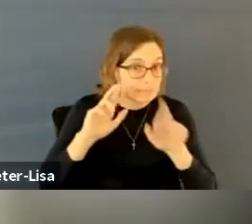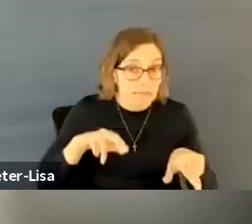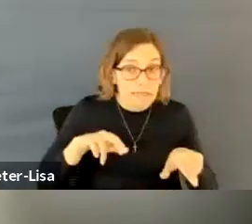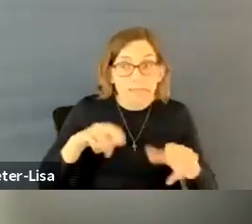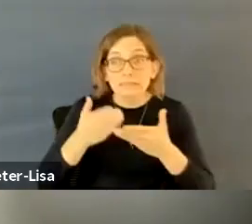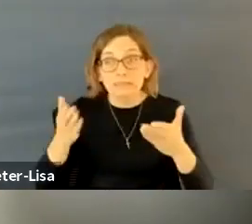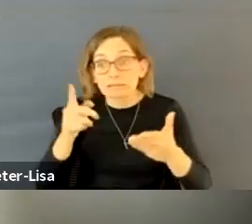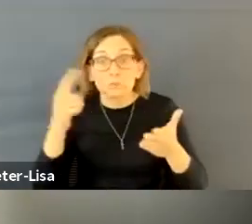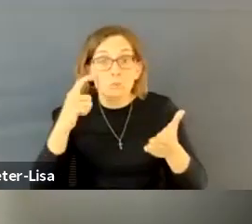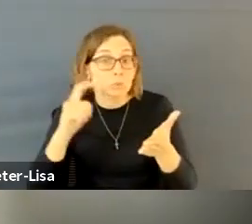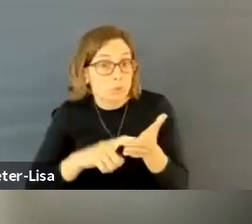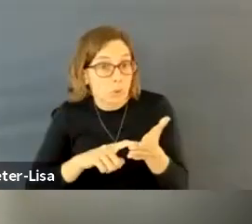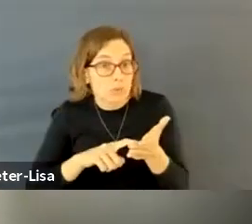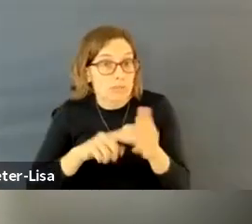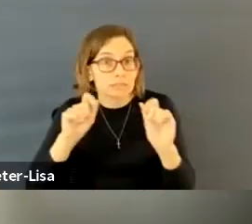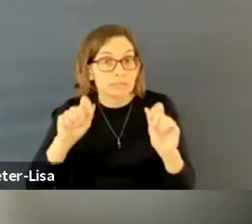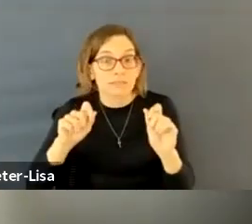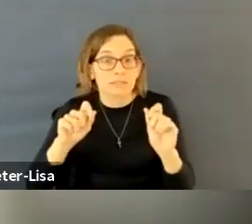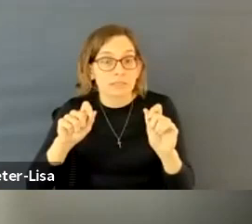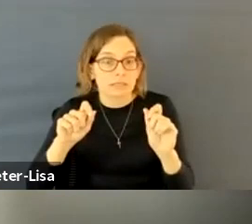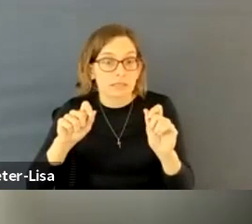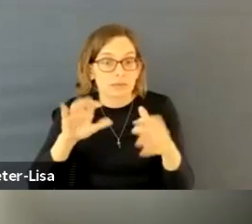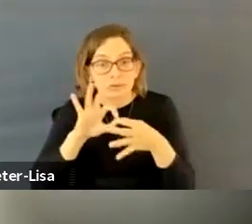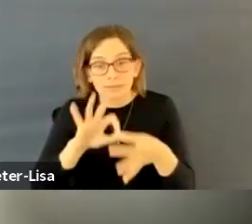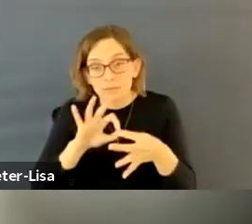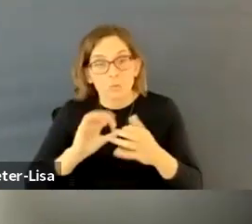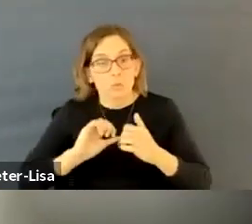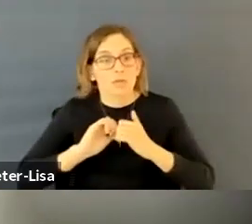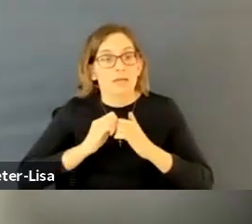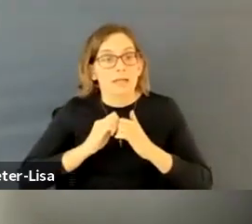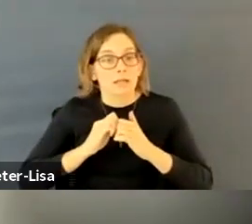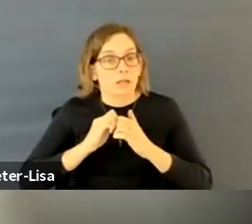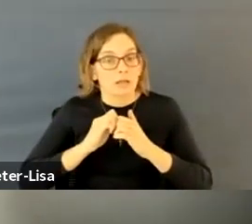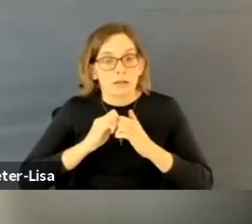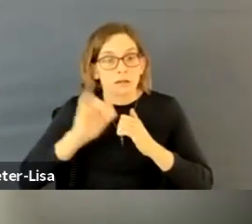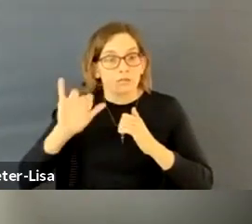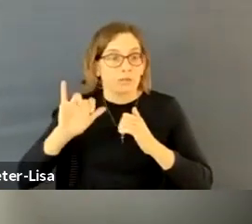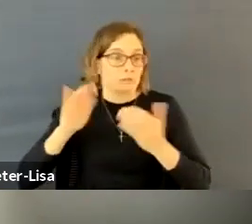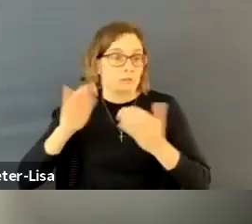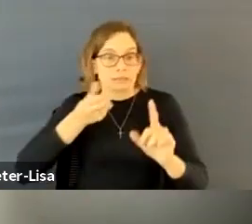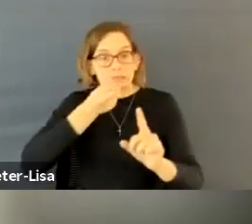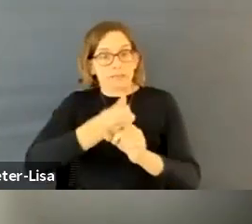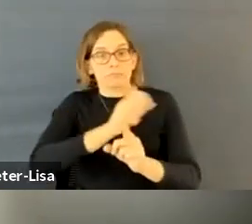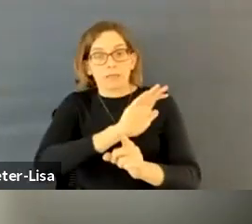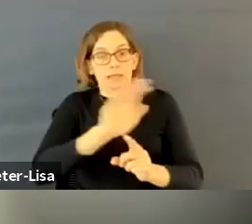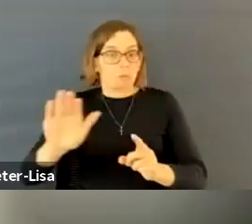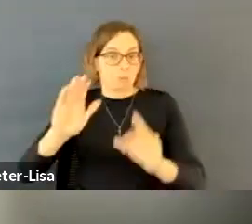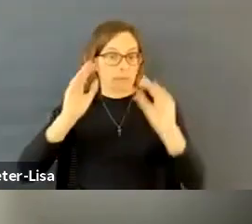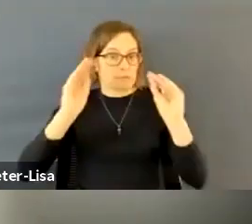noticed or could relate to, or how it impacts your, might impact your teaching in the future.